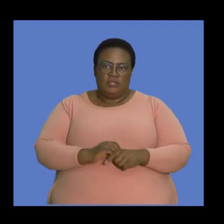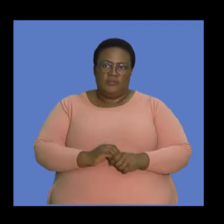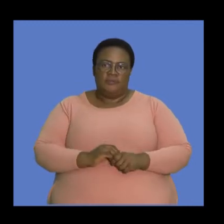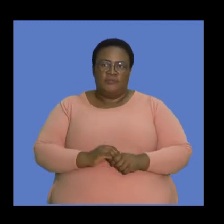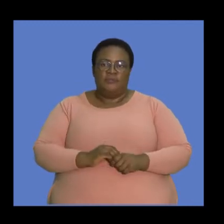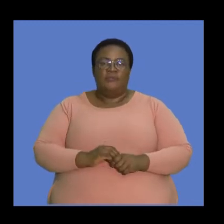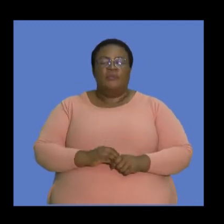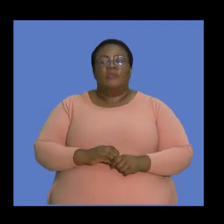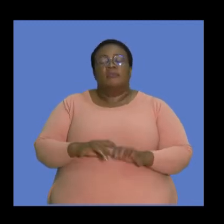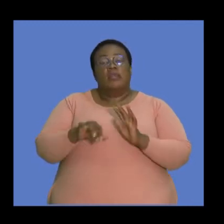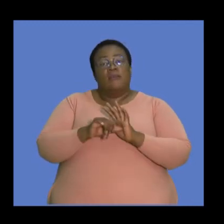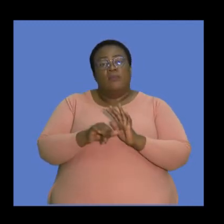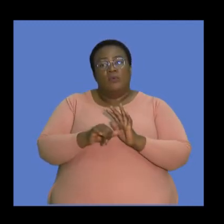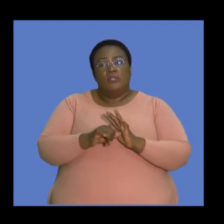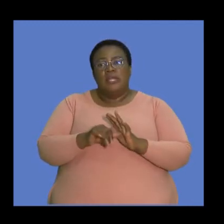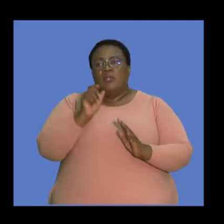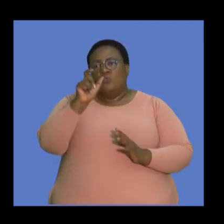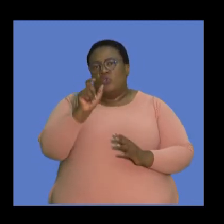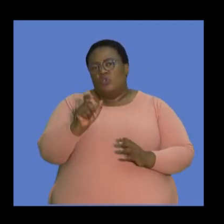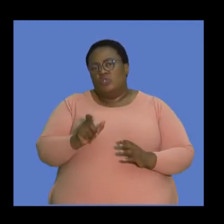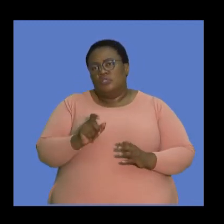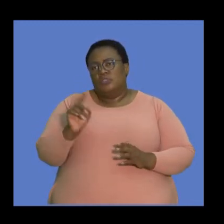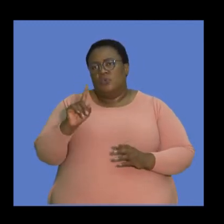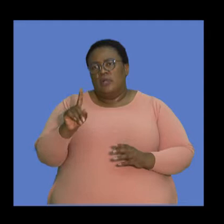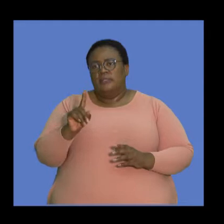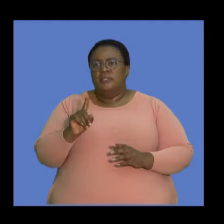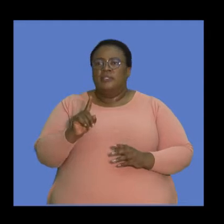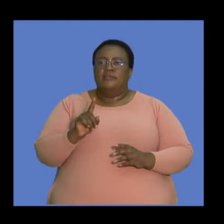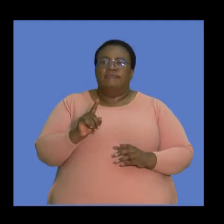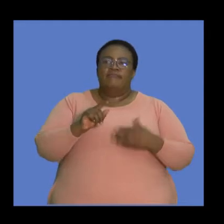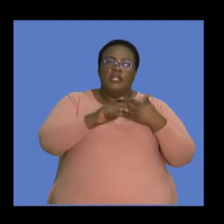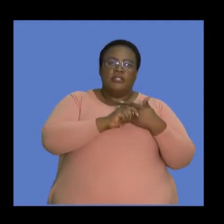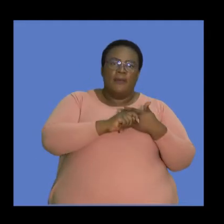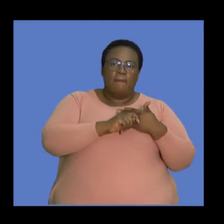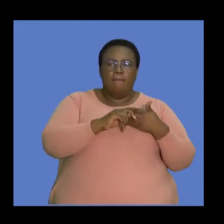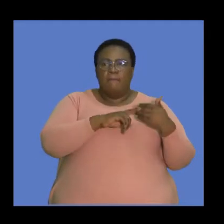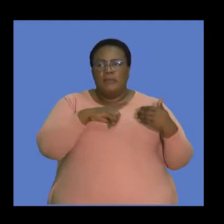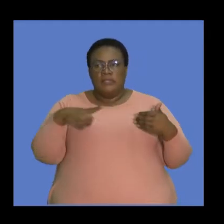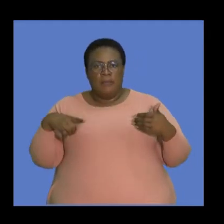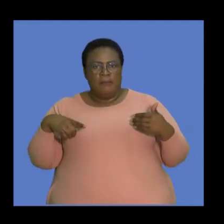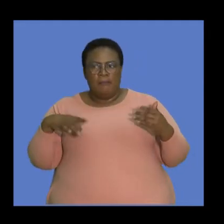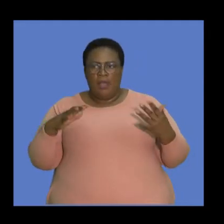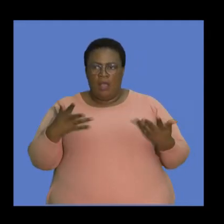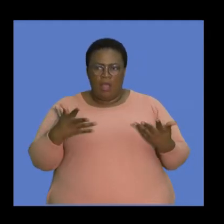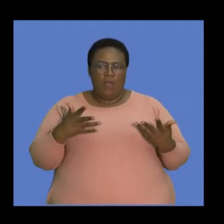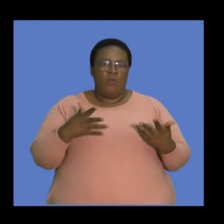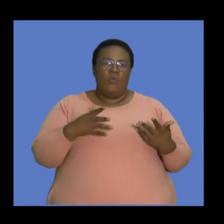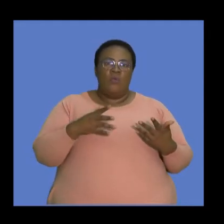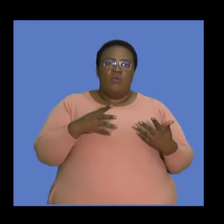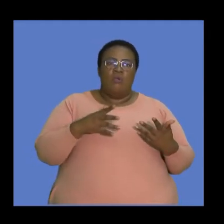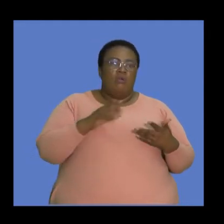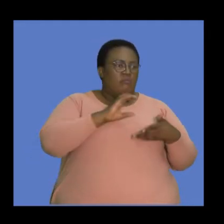So compound interest, the key ideas here, or the key words are the term or the length of time, the